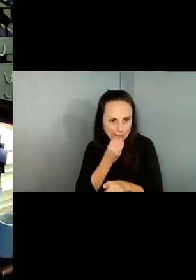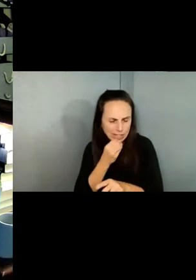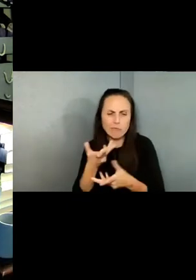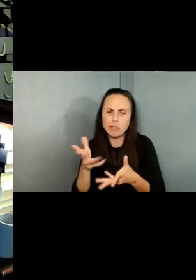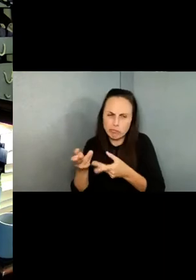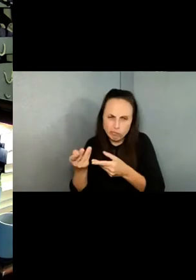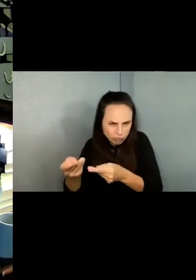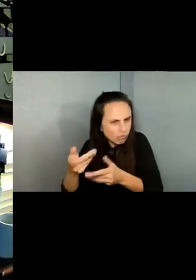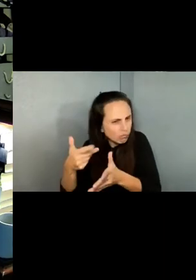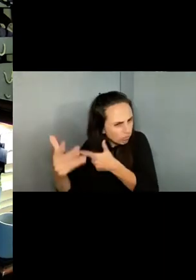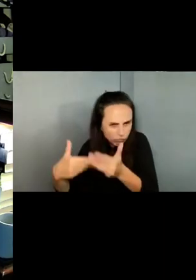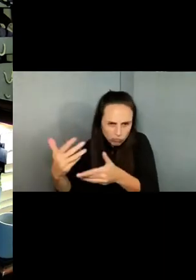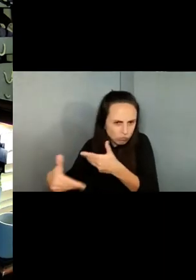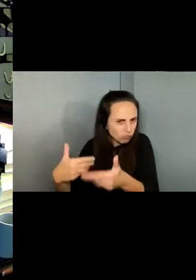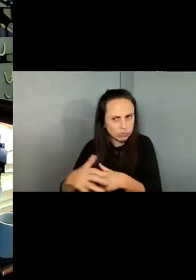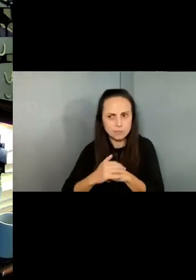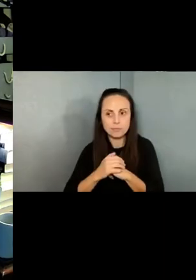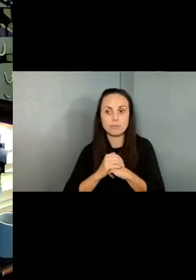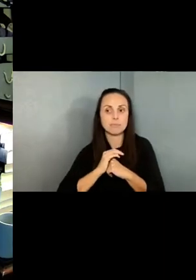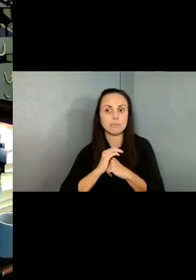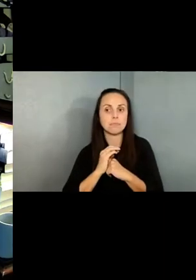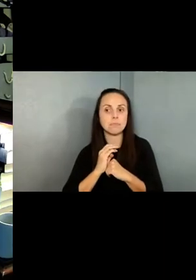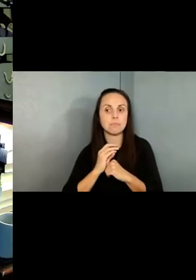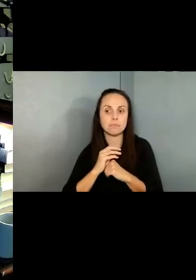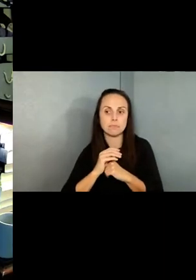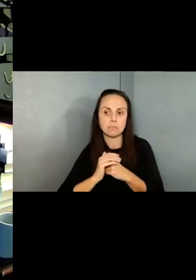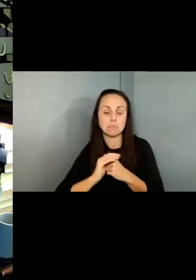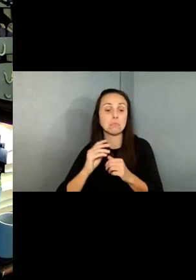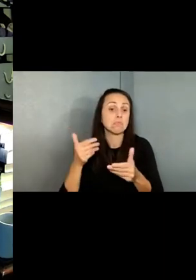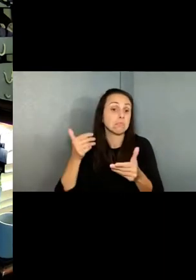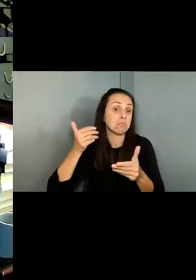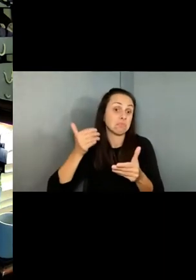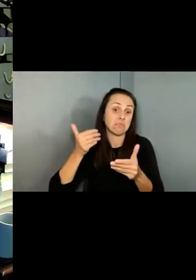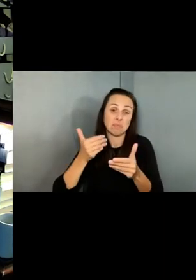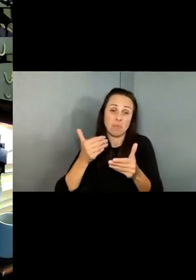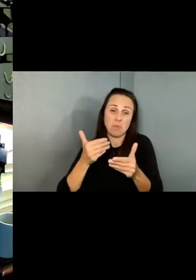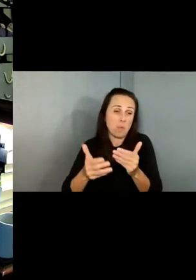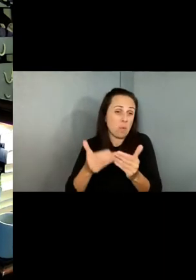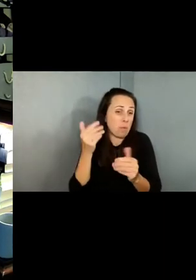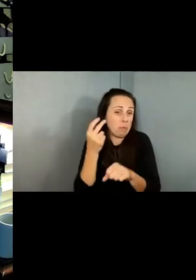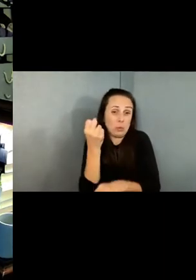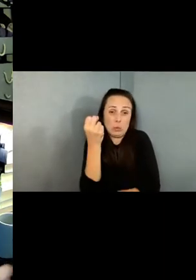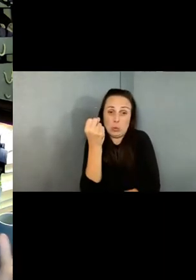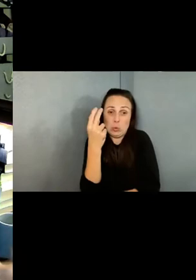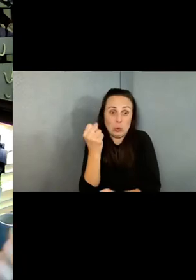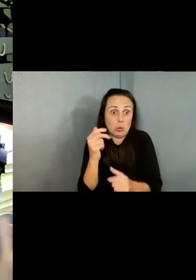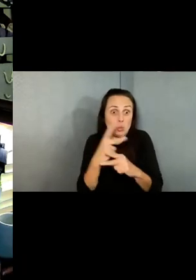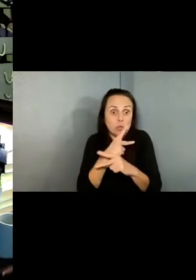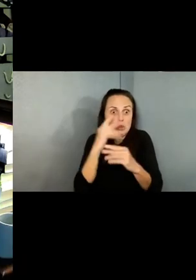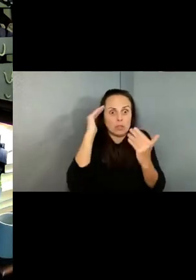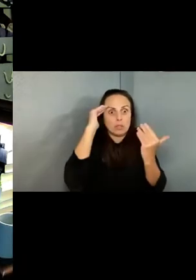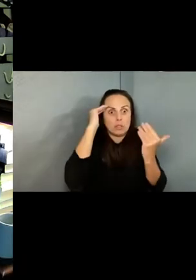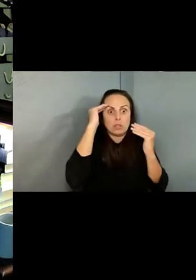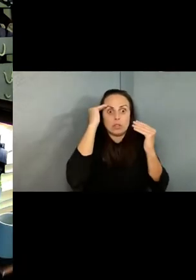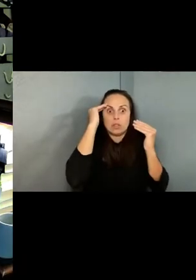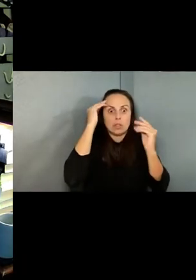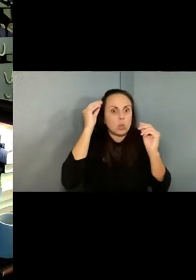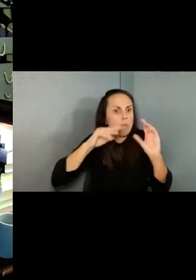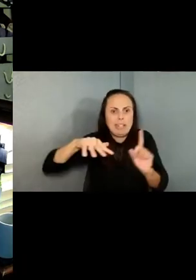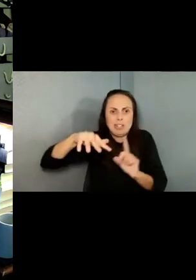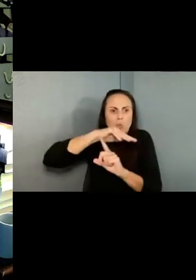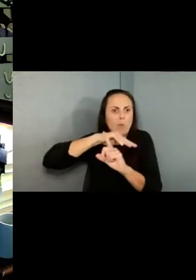that. Then coming up on noon start time, and I'm getting more panicked. Nobody's around. Nothing's